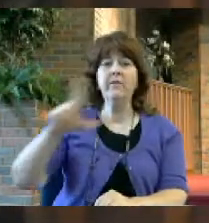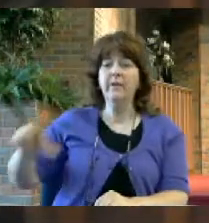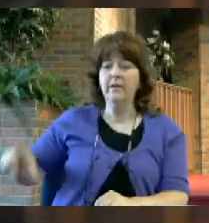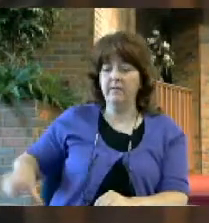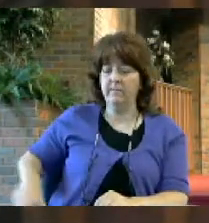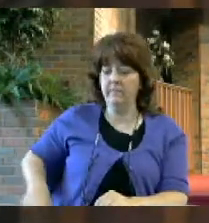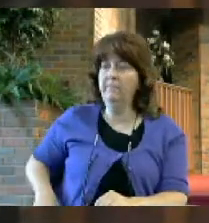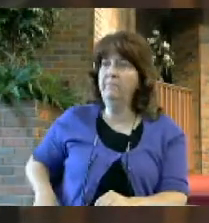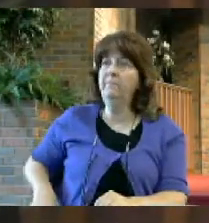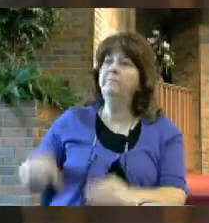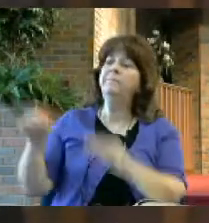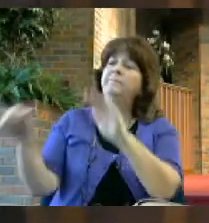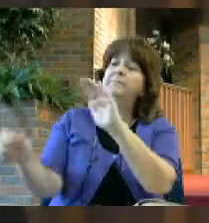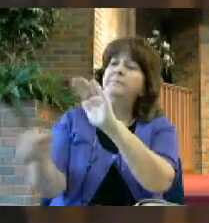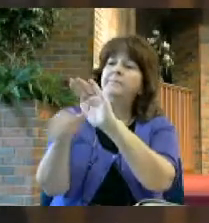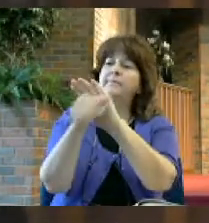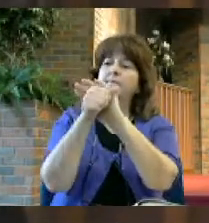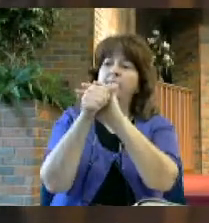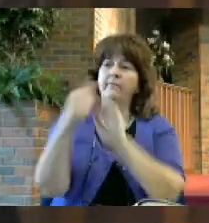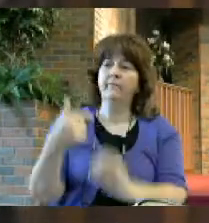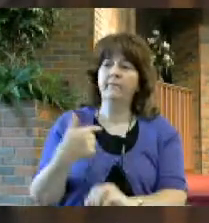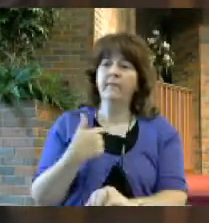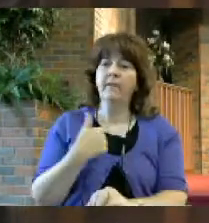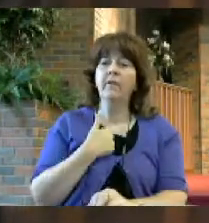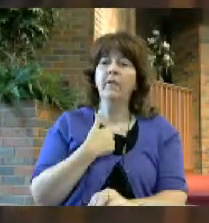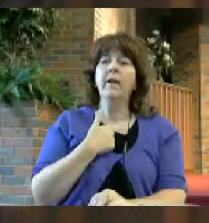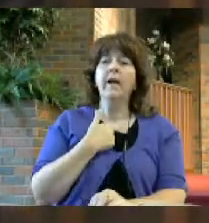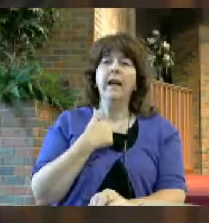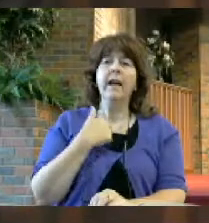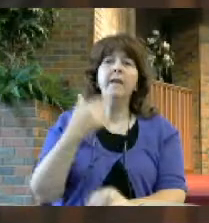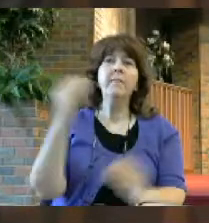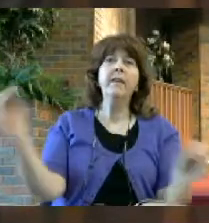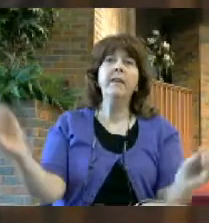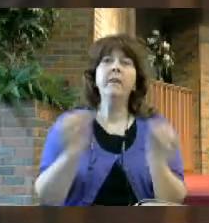Lord. Hide me away, O